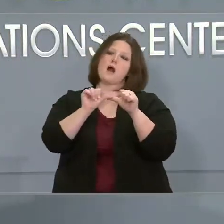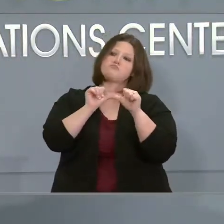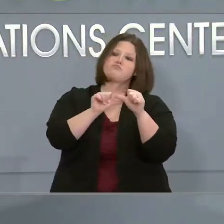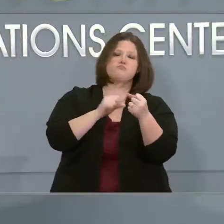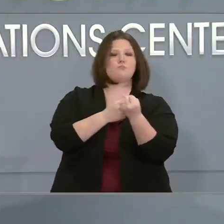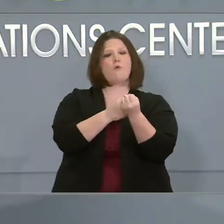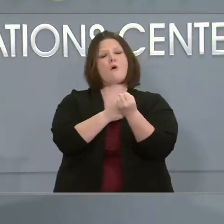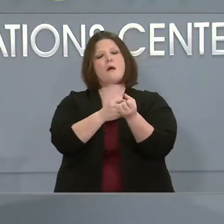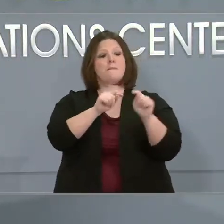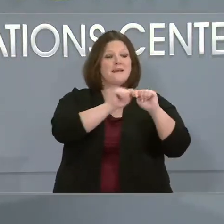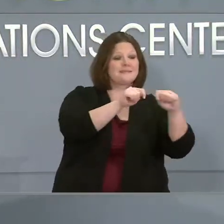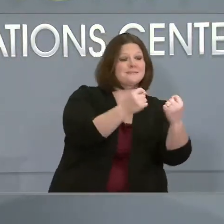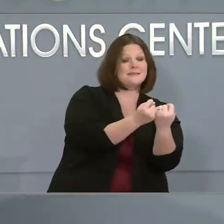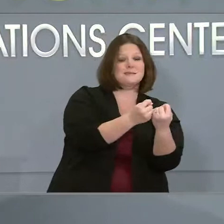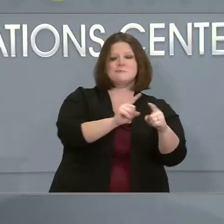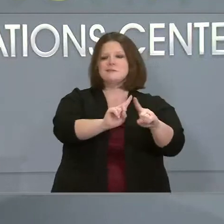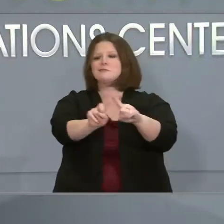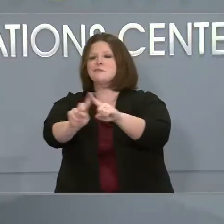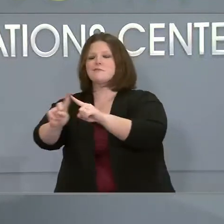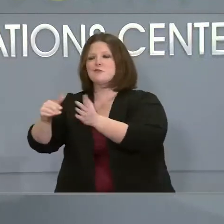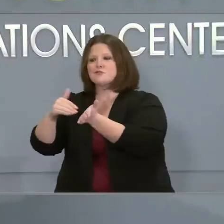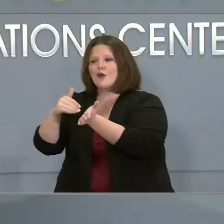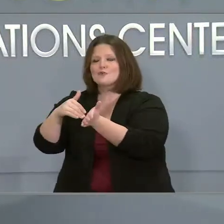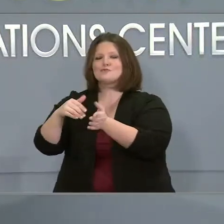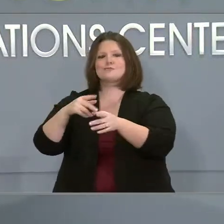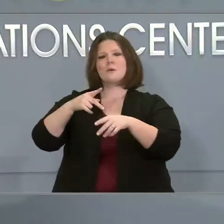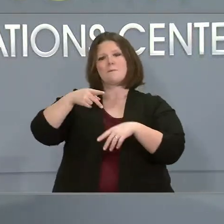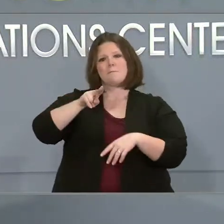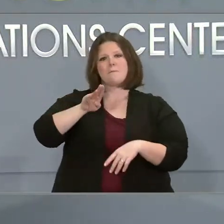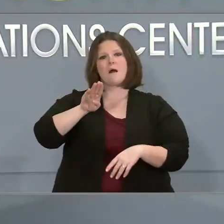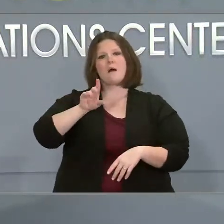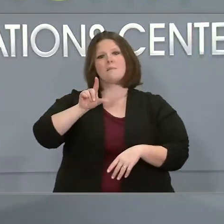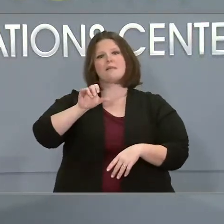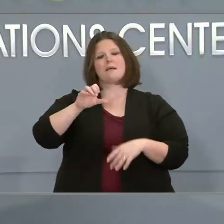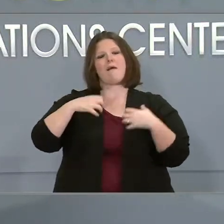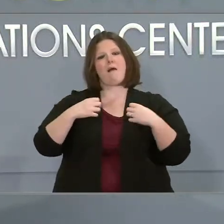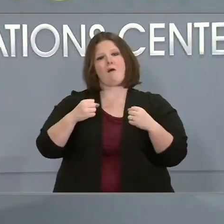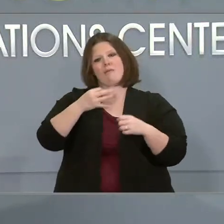doctors and public health experts who've advised and assisted both of us.